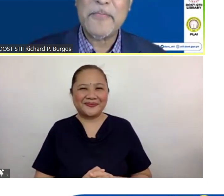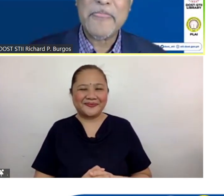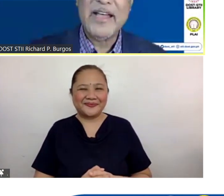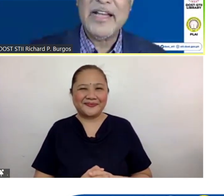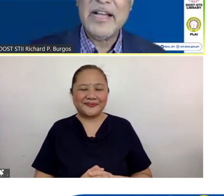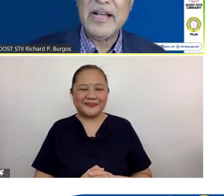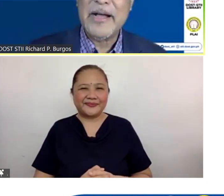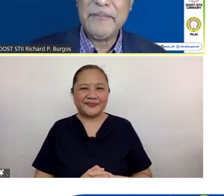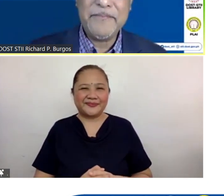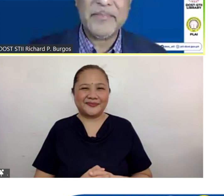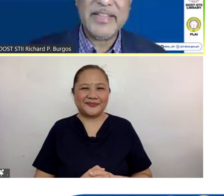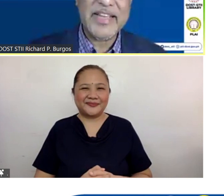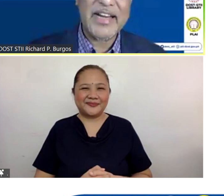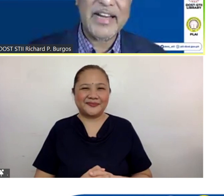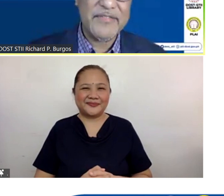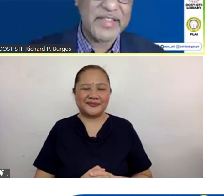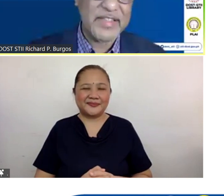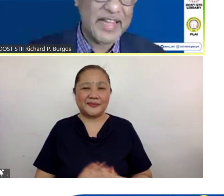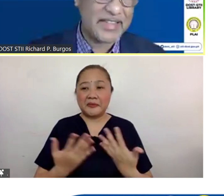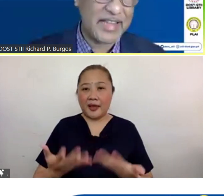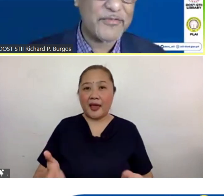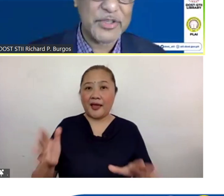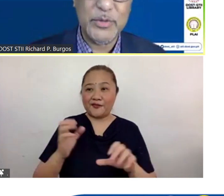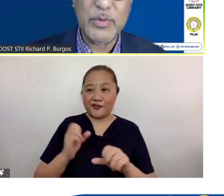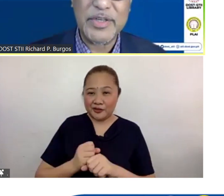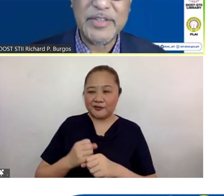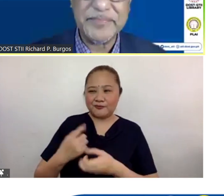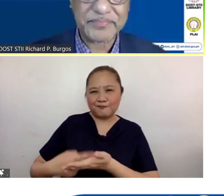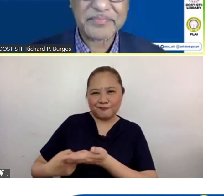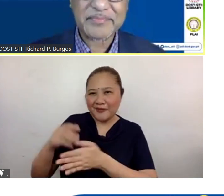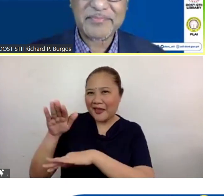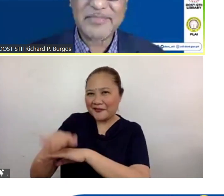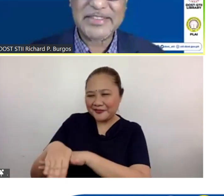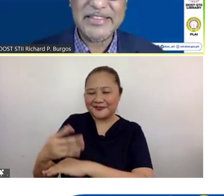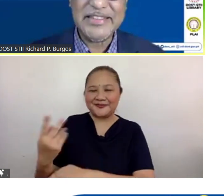so by the end of that afternoon,